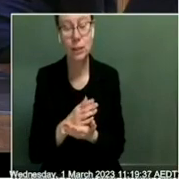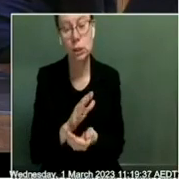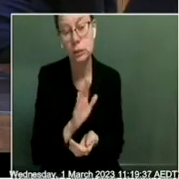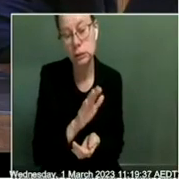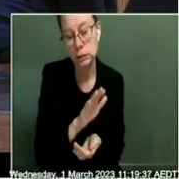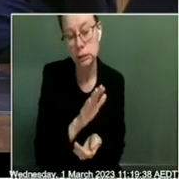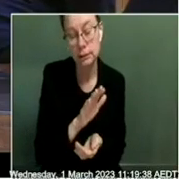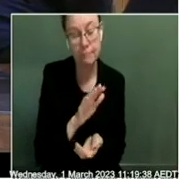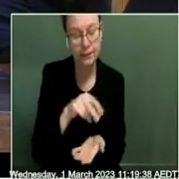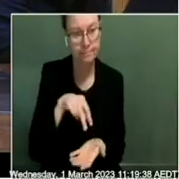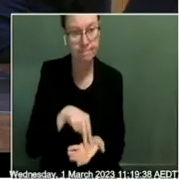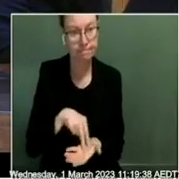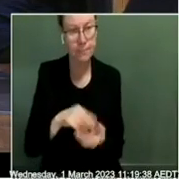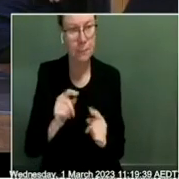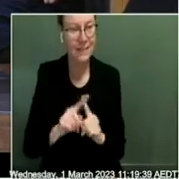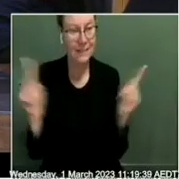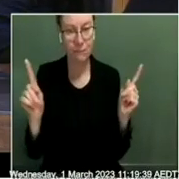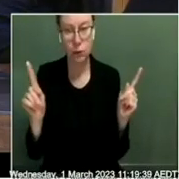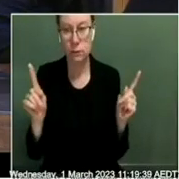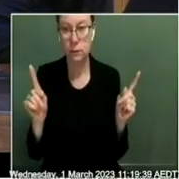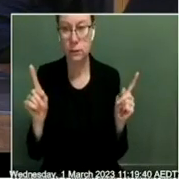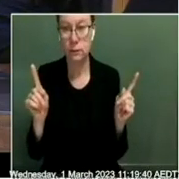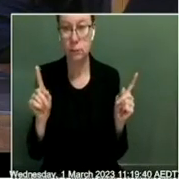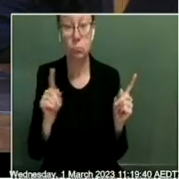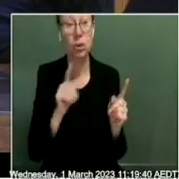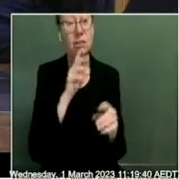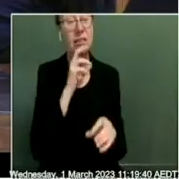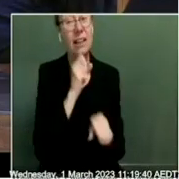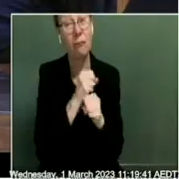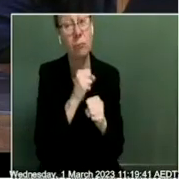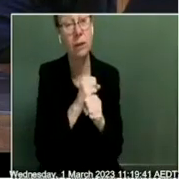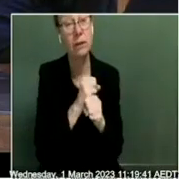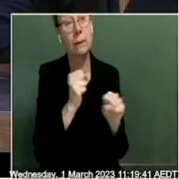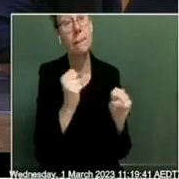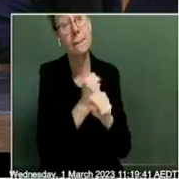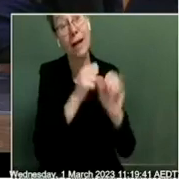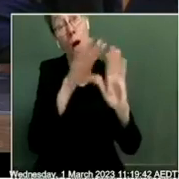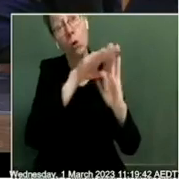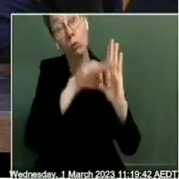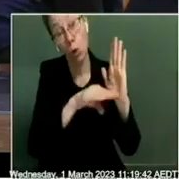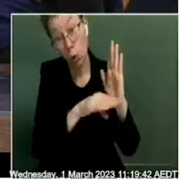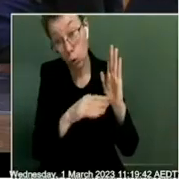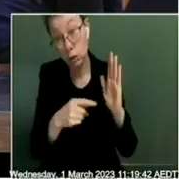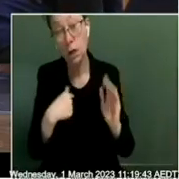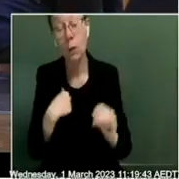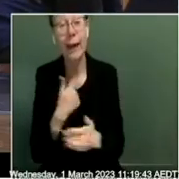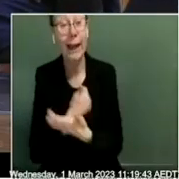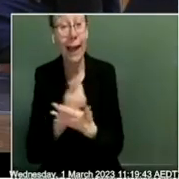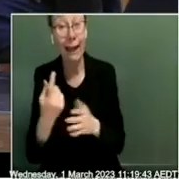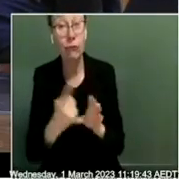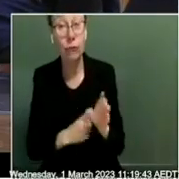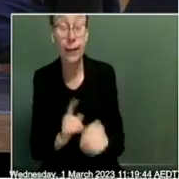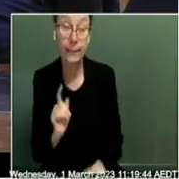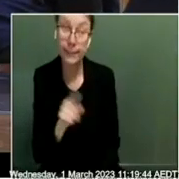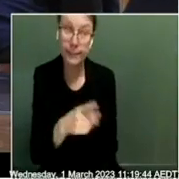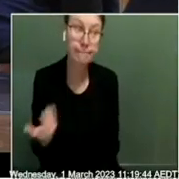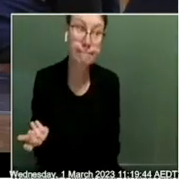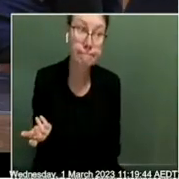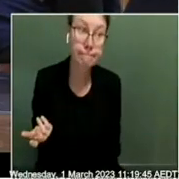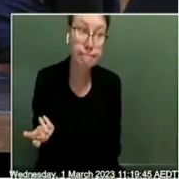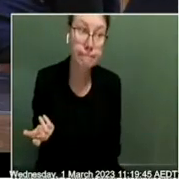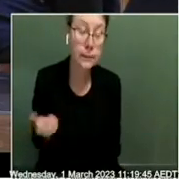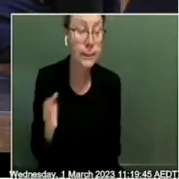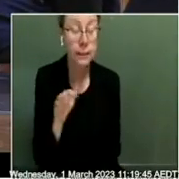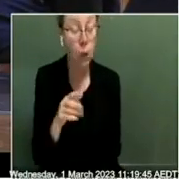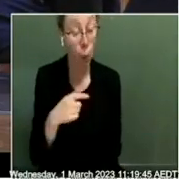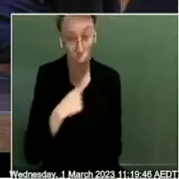make the rules and we just turn up every year. Yeah, exactly. And that's not going to change if we don't change. So how do you expose the truth